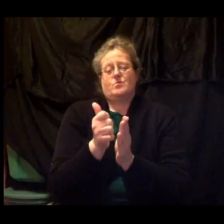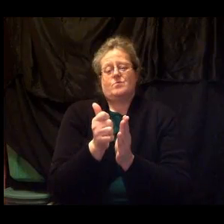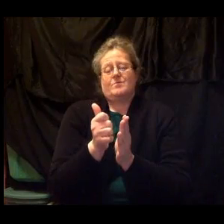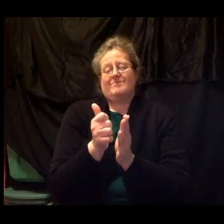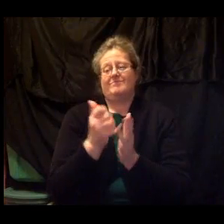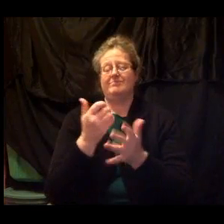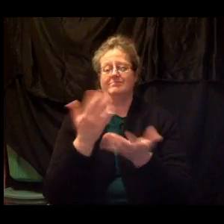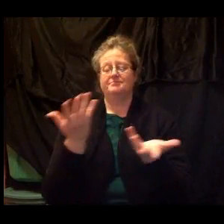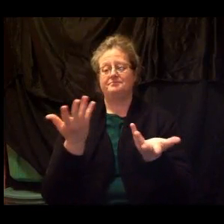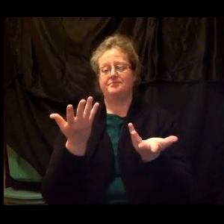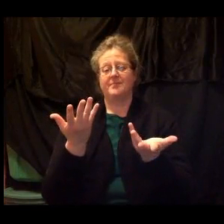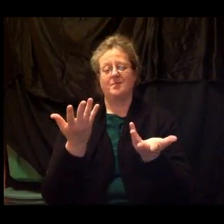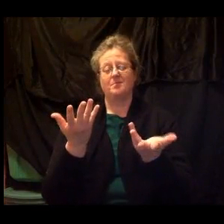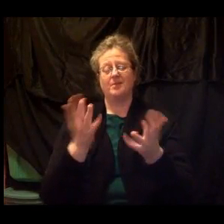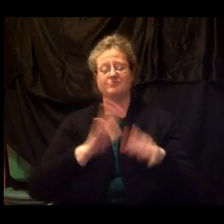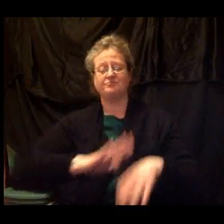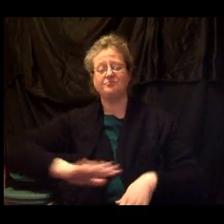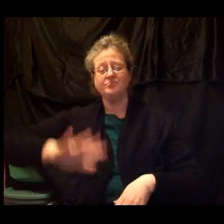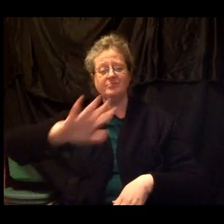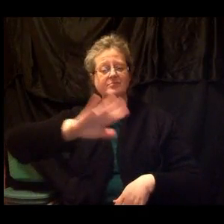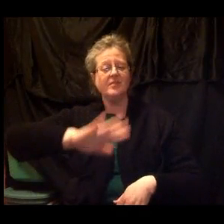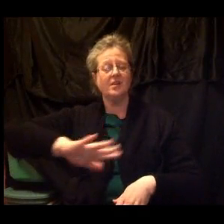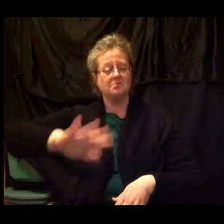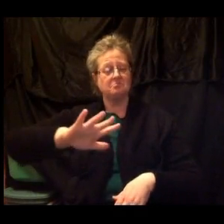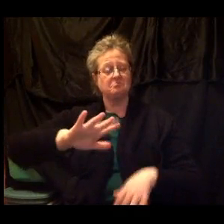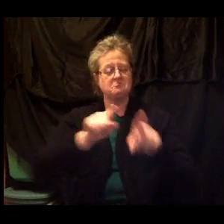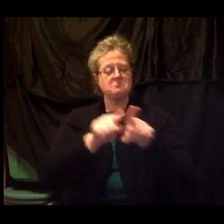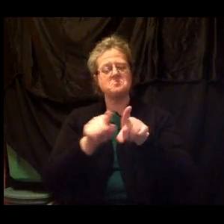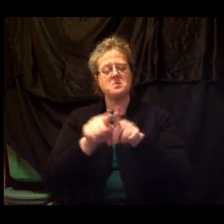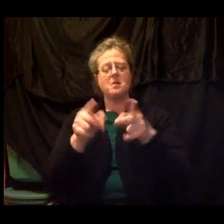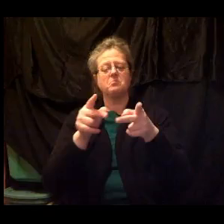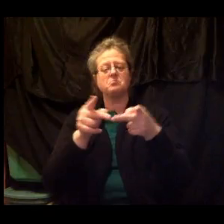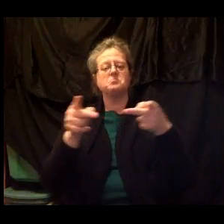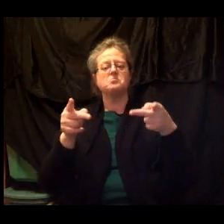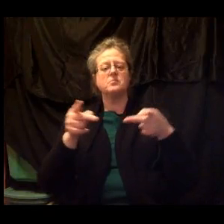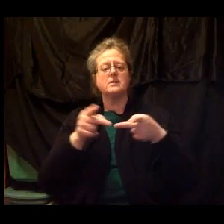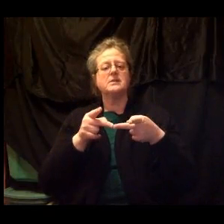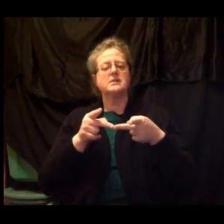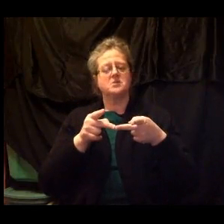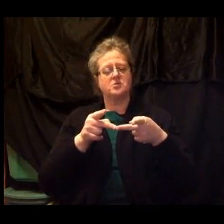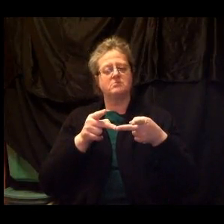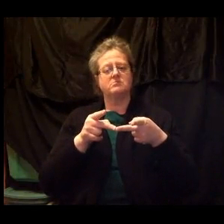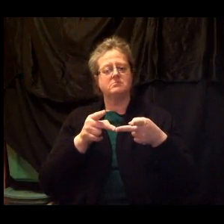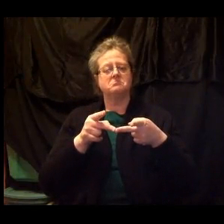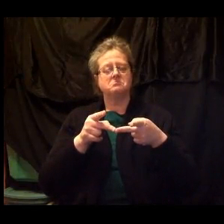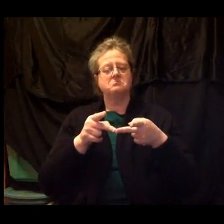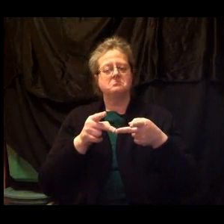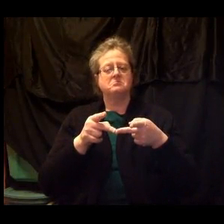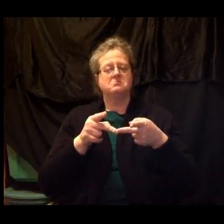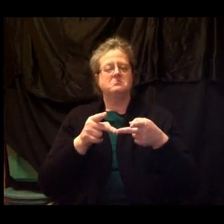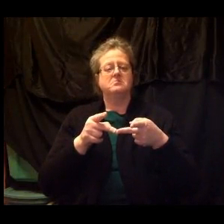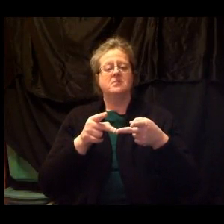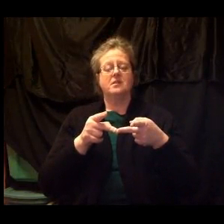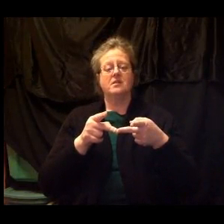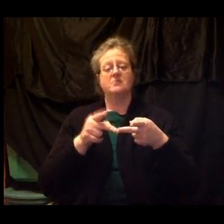But relatively, they're all in the same relative position to each other. Now, one of of the other things